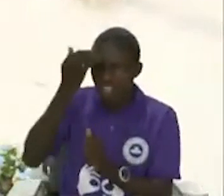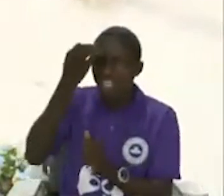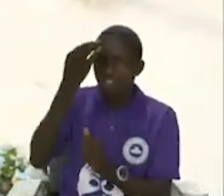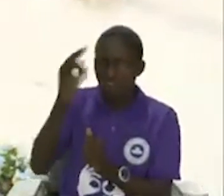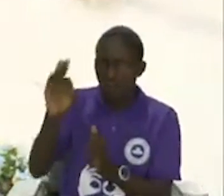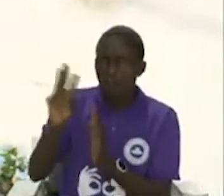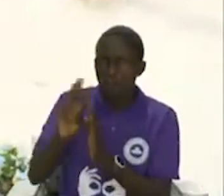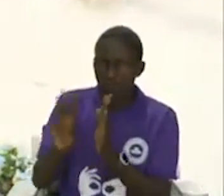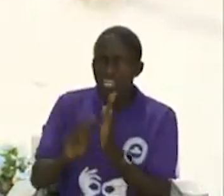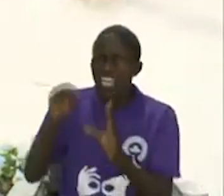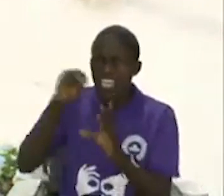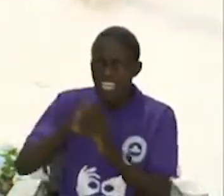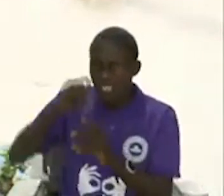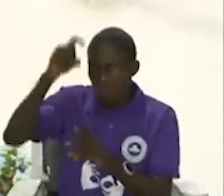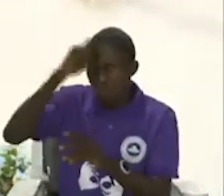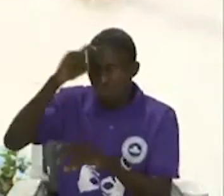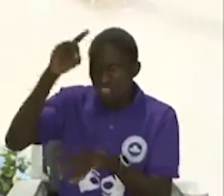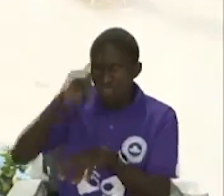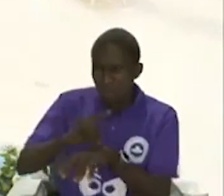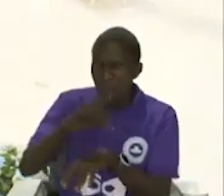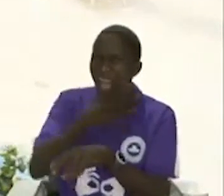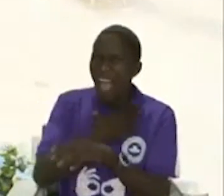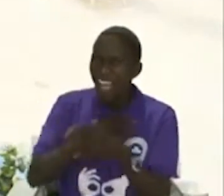and spiritual understanding.